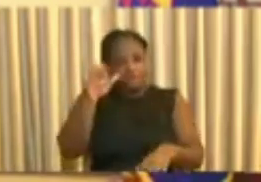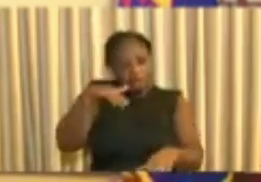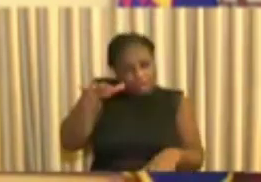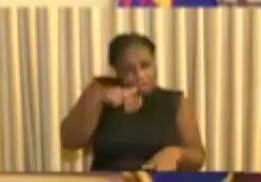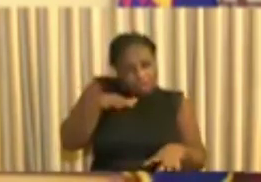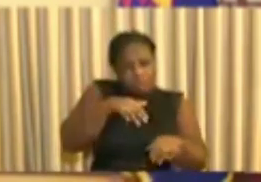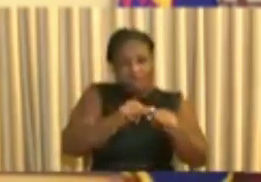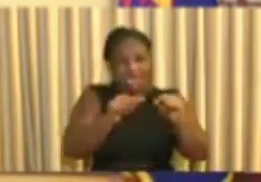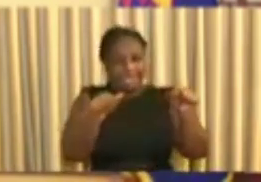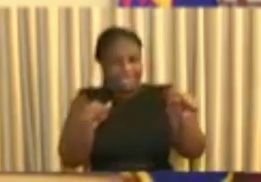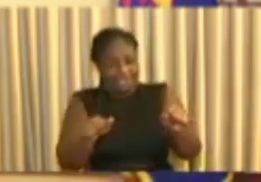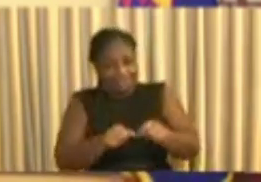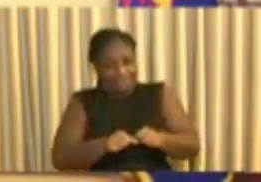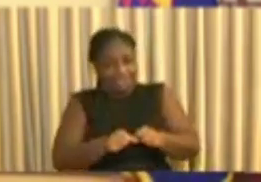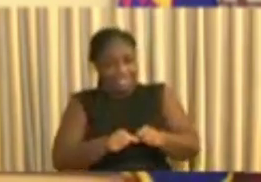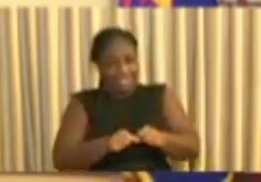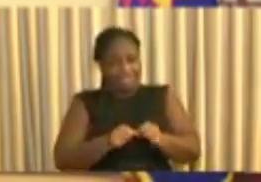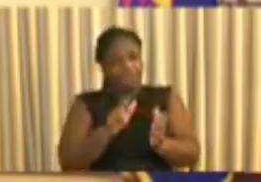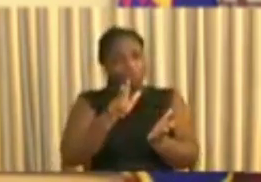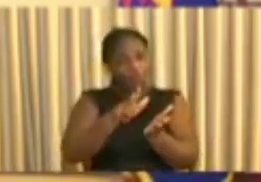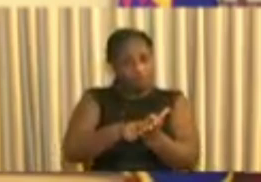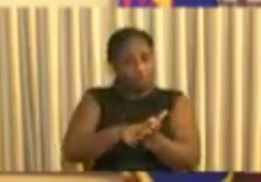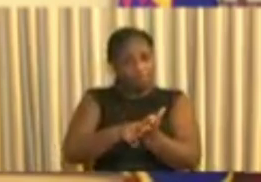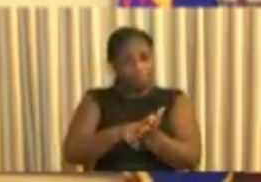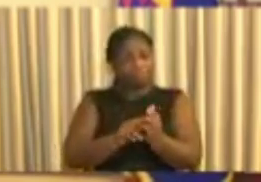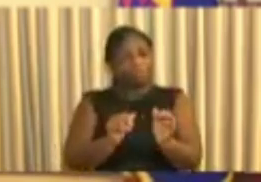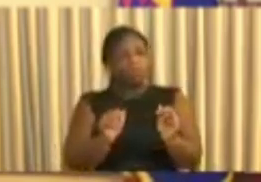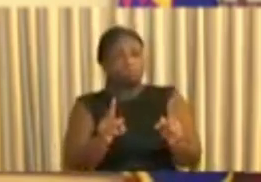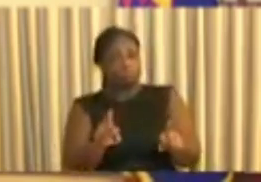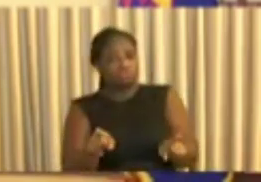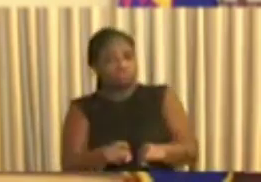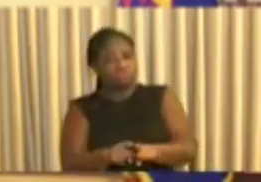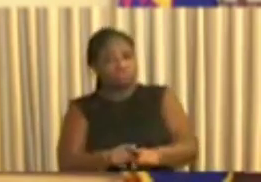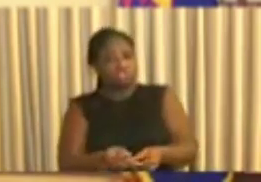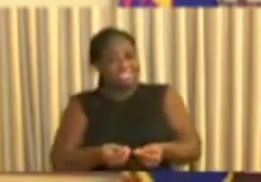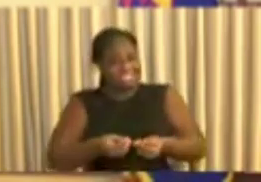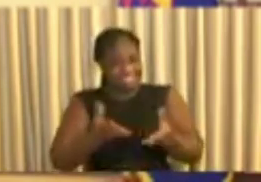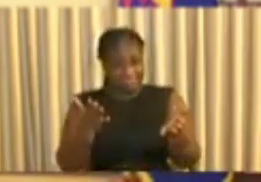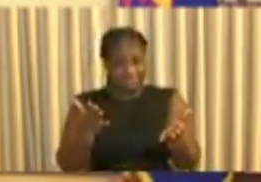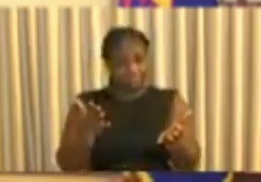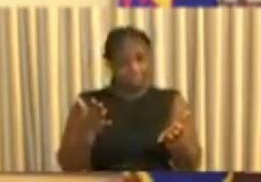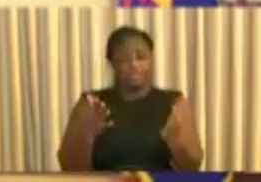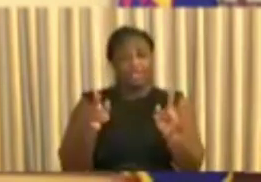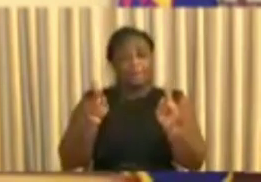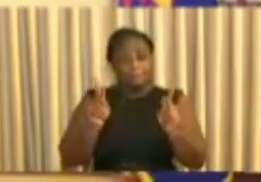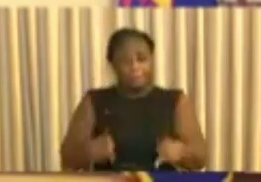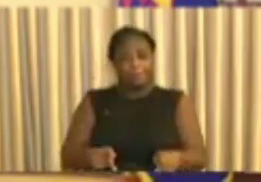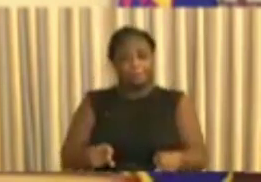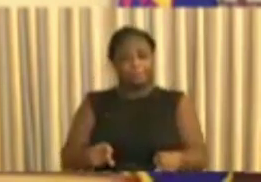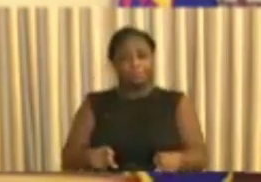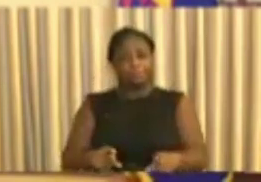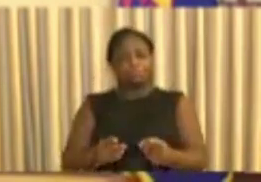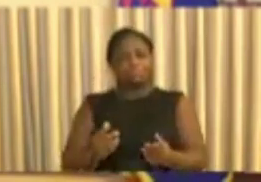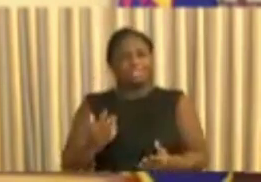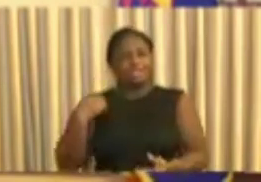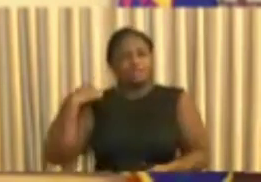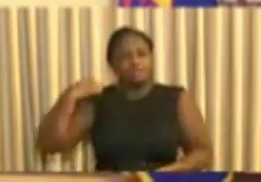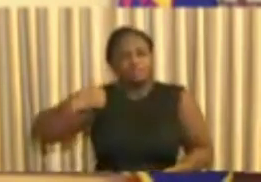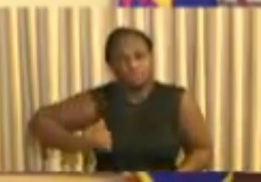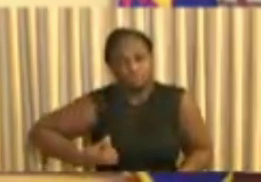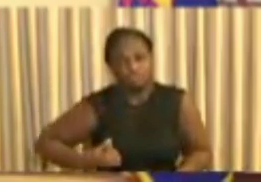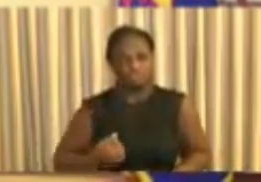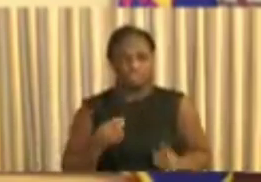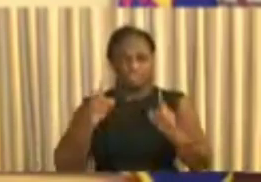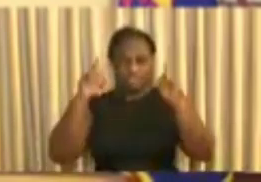or neighborhood of a confirmed case, the opportunity is also being provided for persons to undergo voluntary